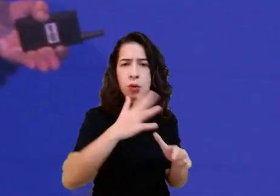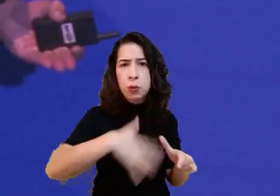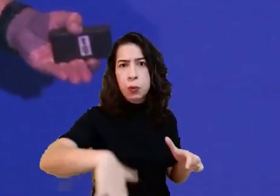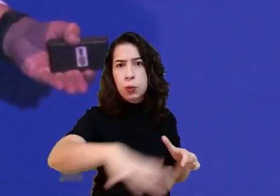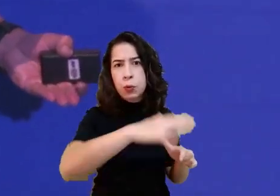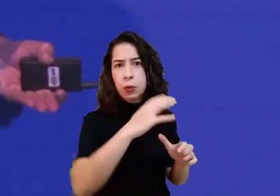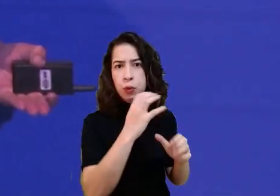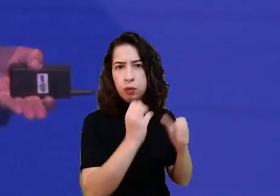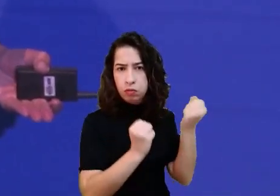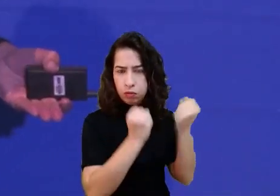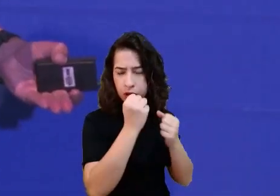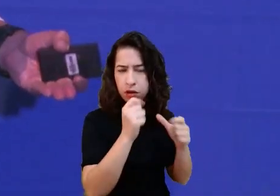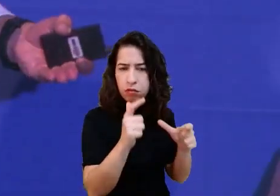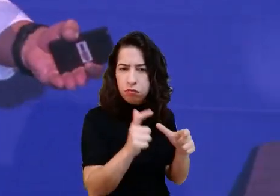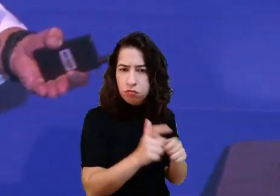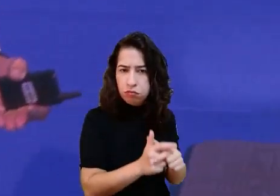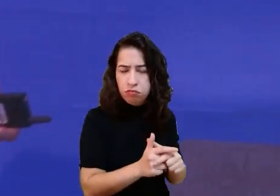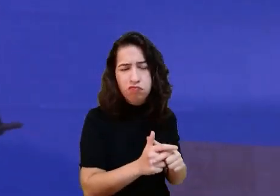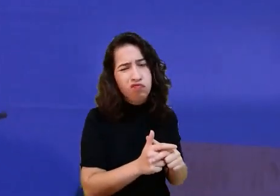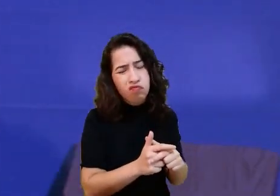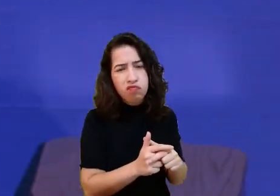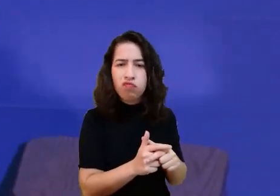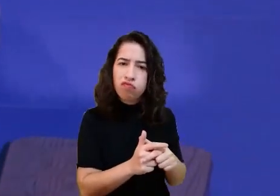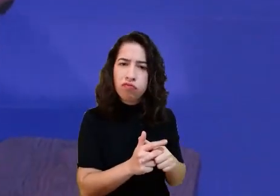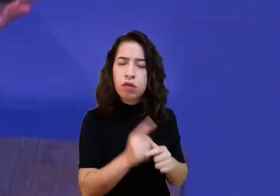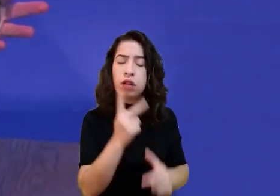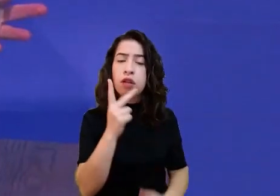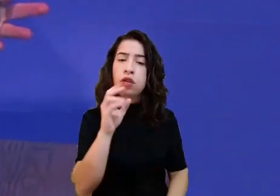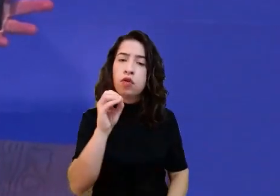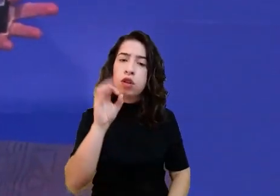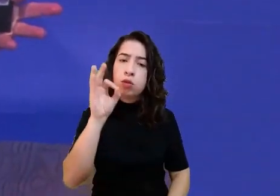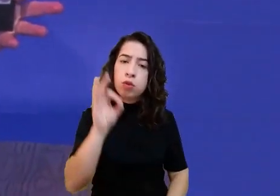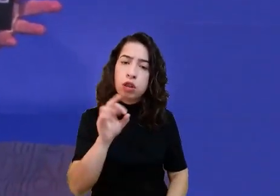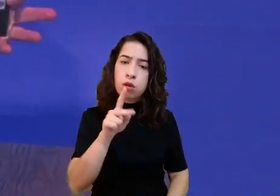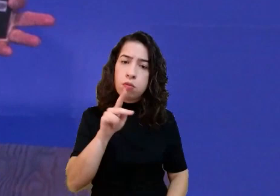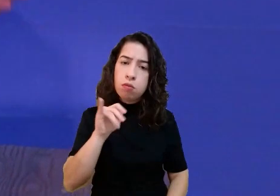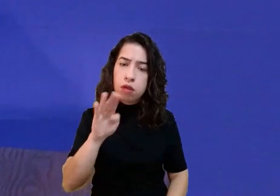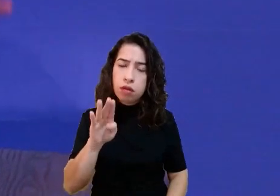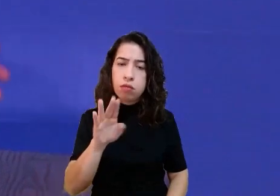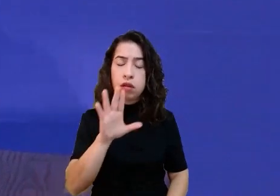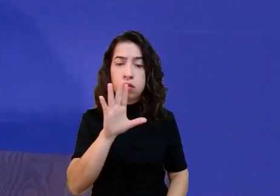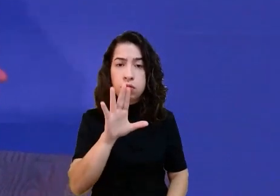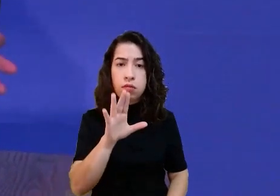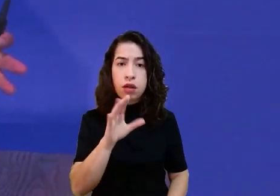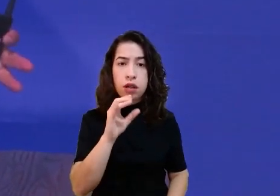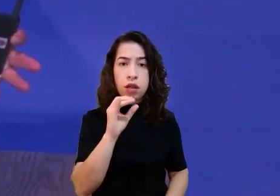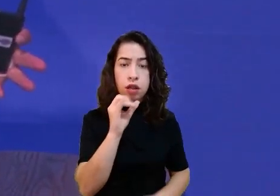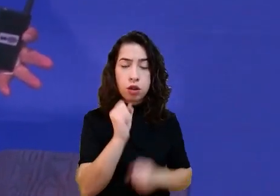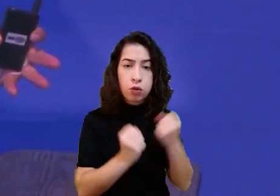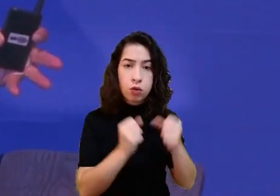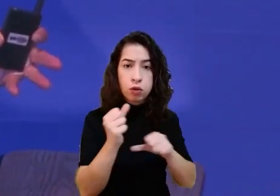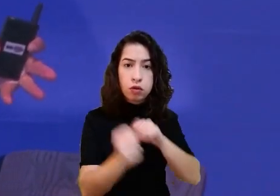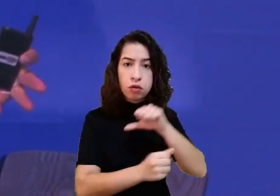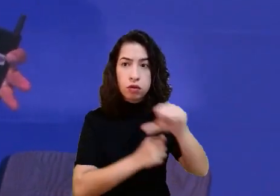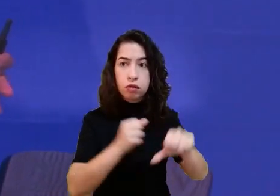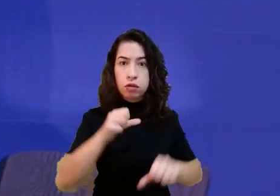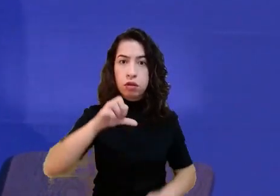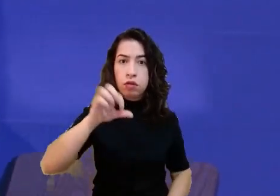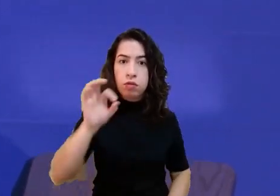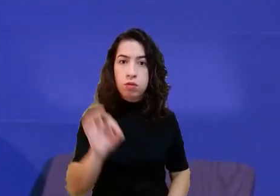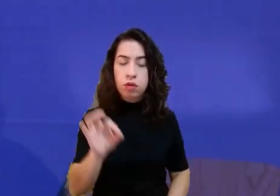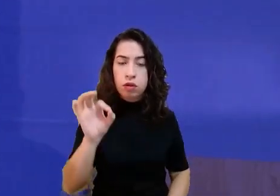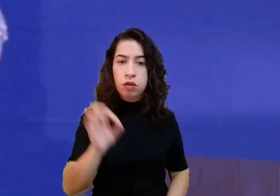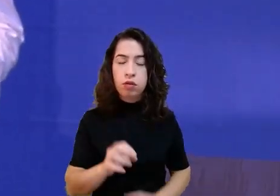big. Our industry is responsible for 20% of the GDP, but the transformation industry is just 9% of the